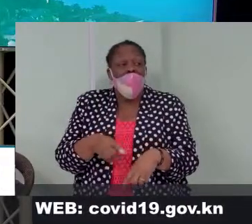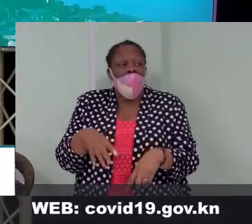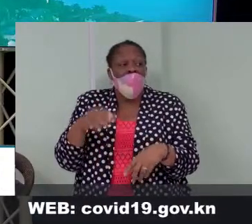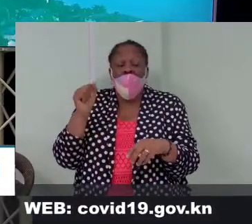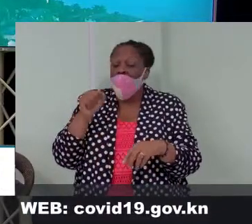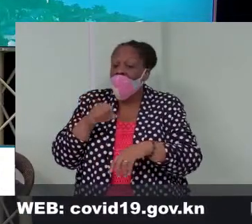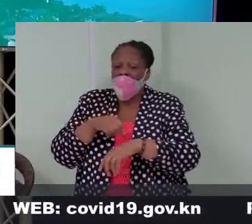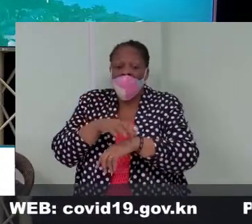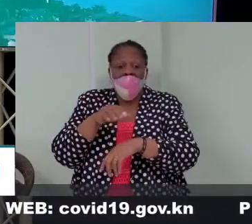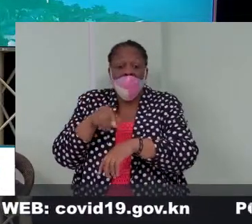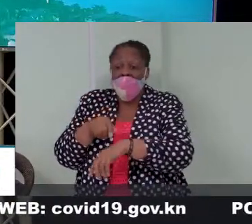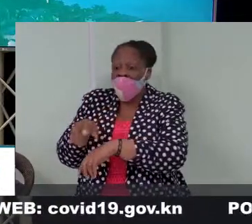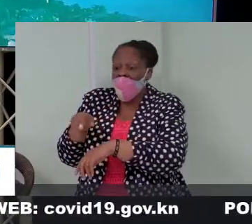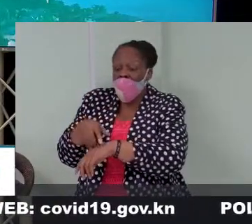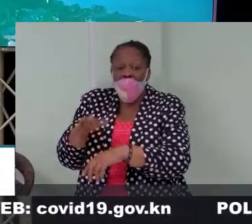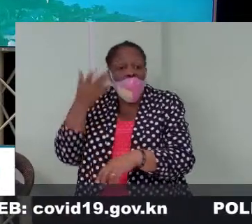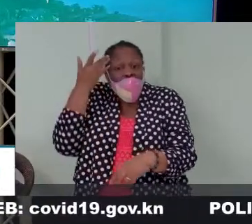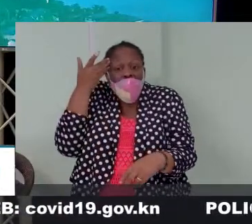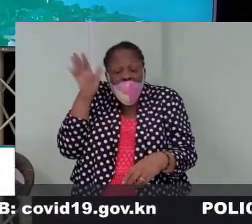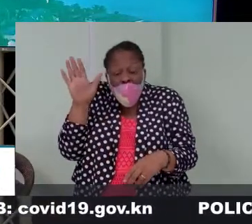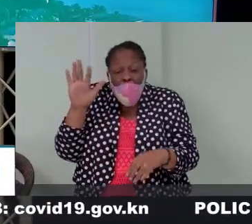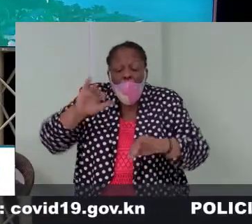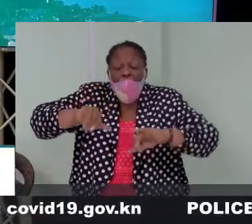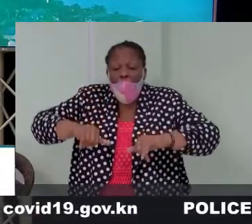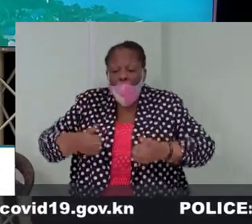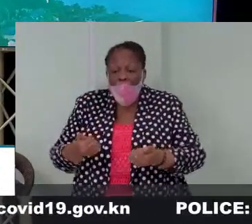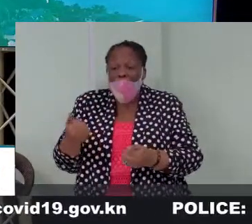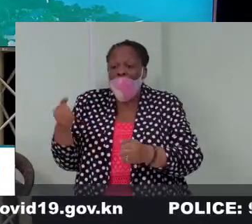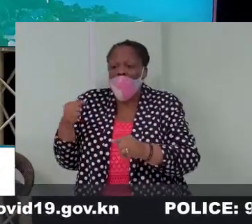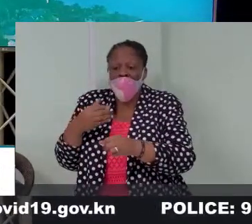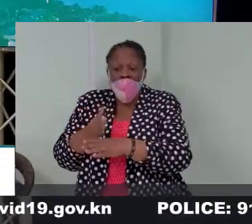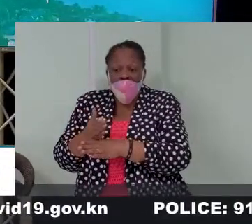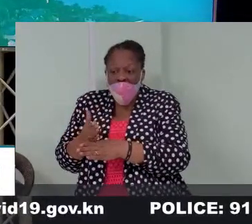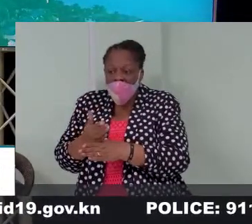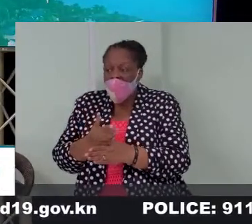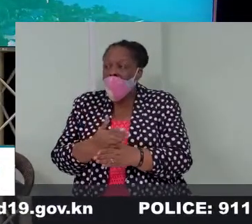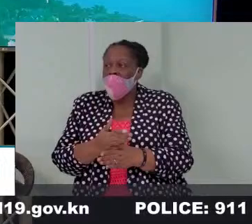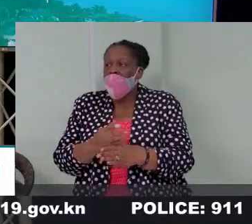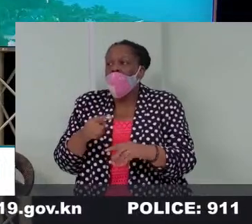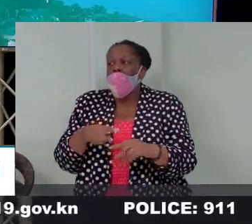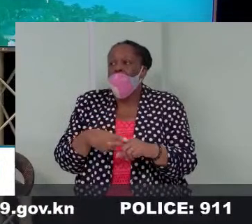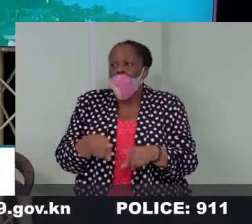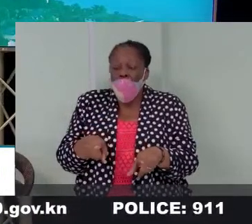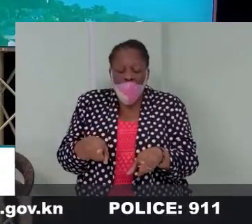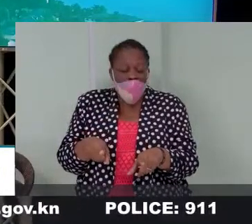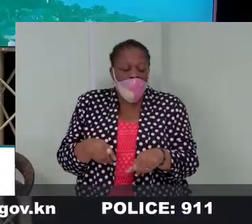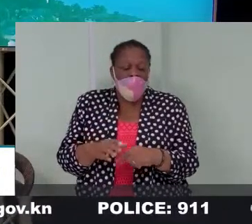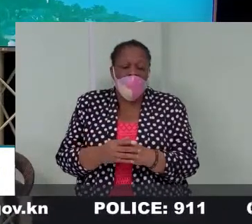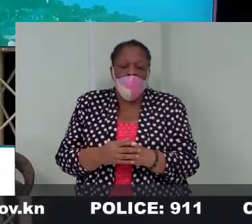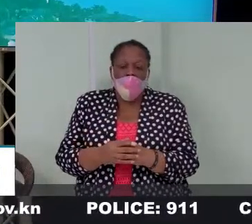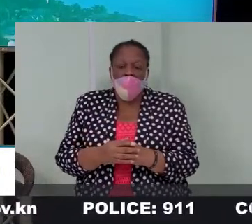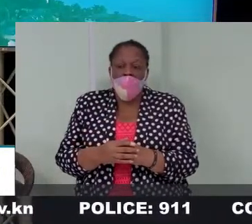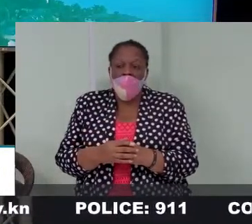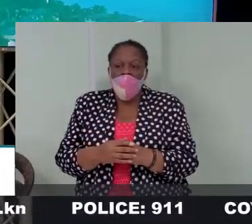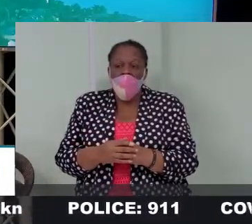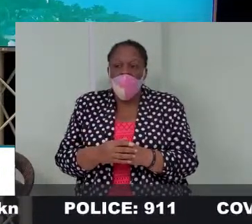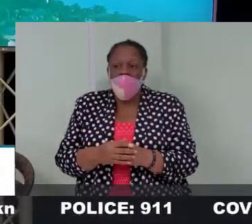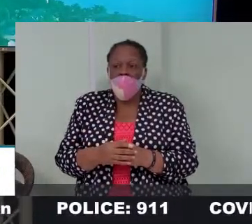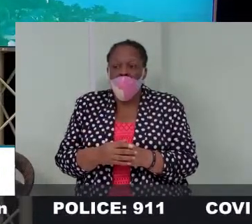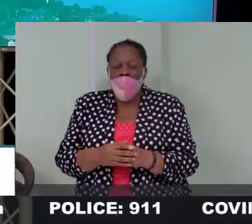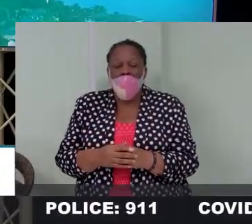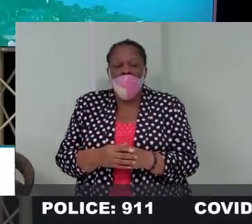one cannot see. And the same way at heavily guarded borders, people can smuggle in ammunition,